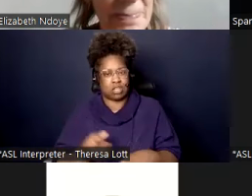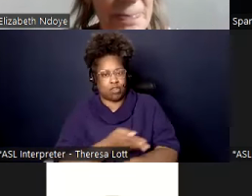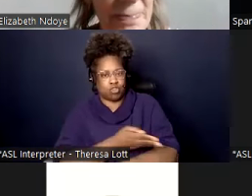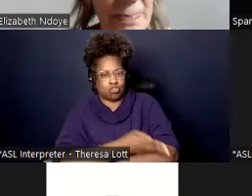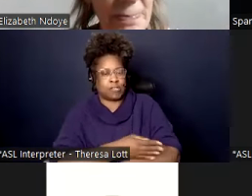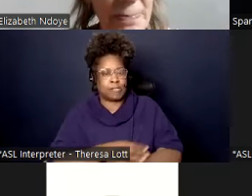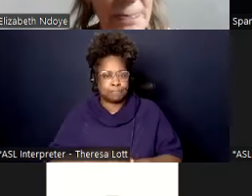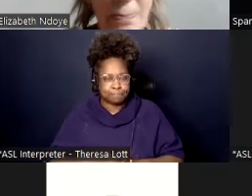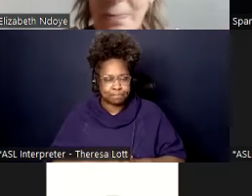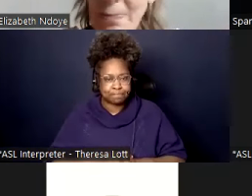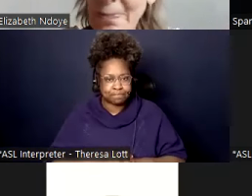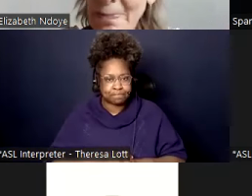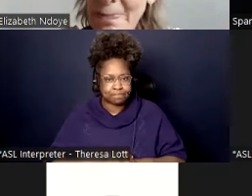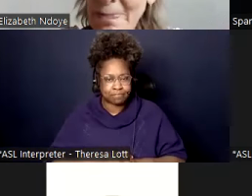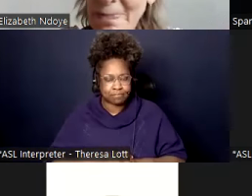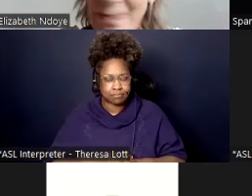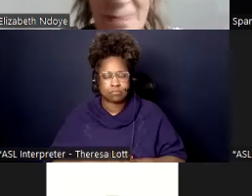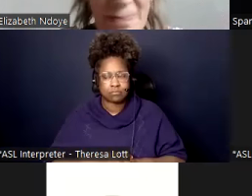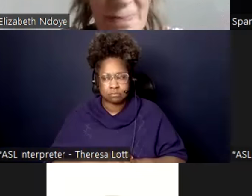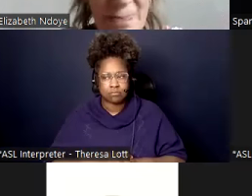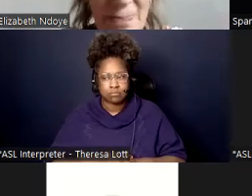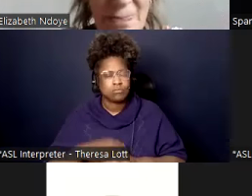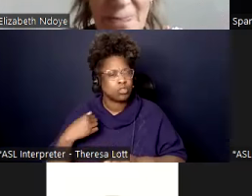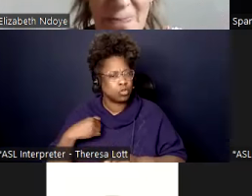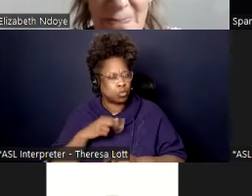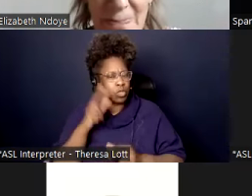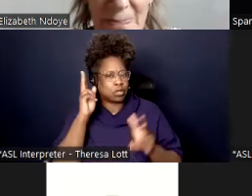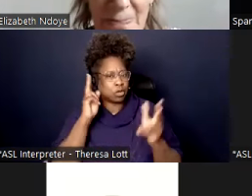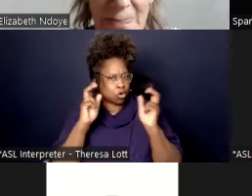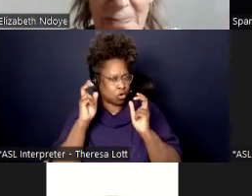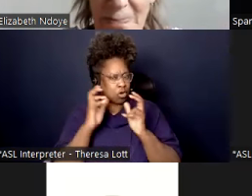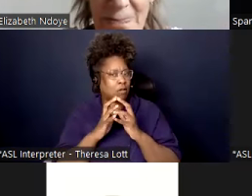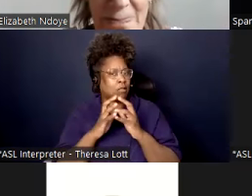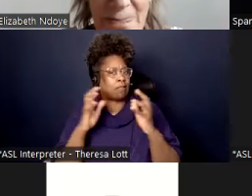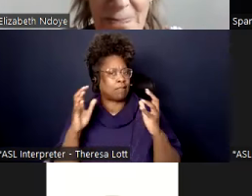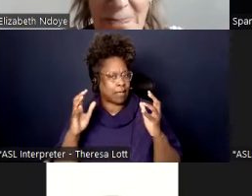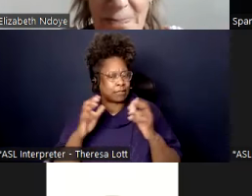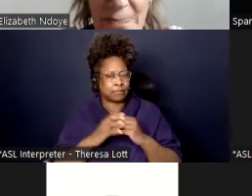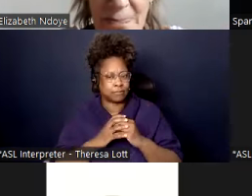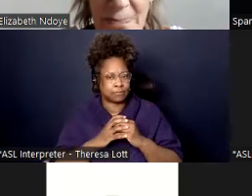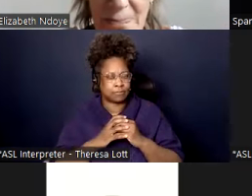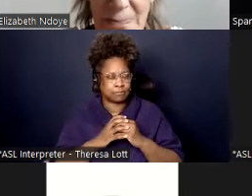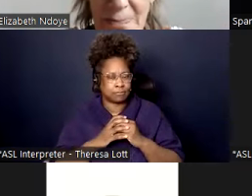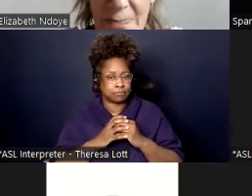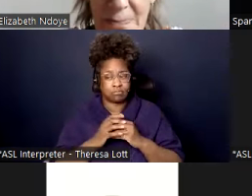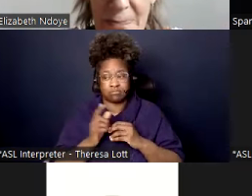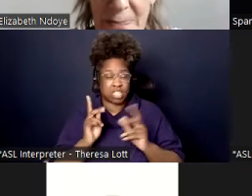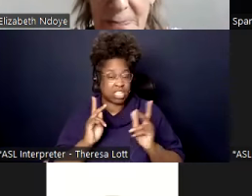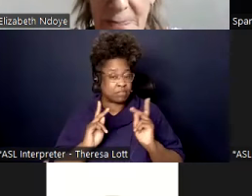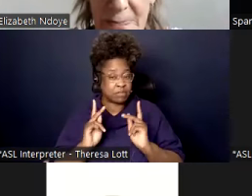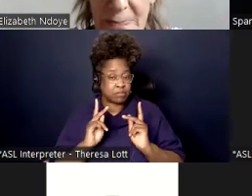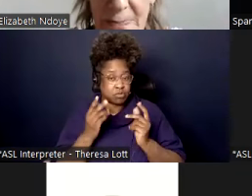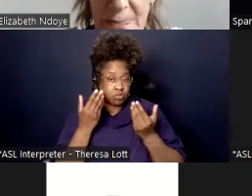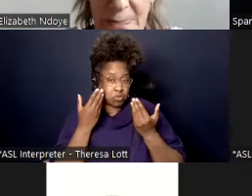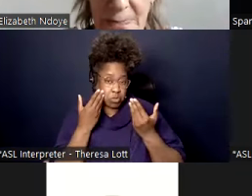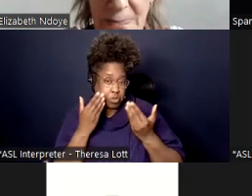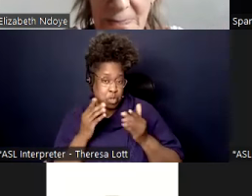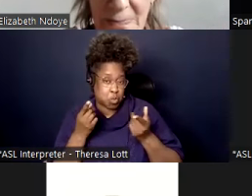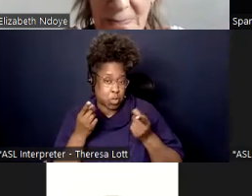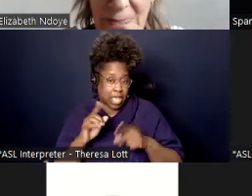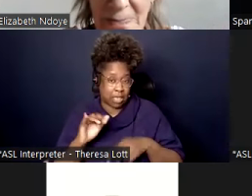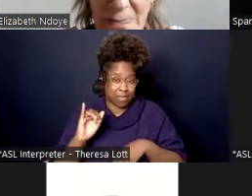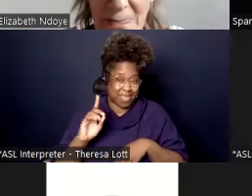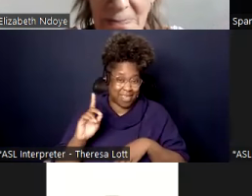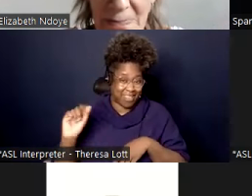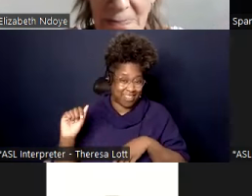I think, something that, we've heard a lot about is, people didn't necessarily know what was going to happen with Ida. I